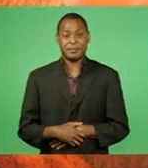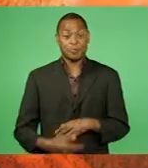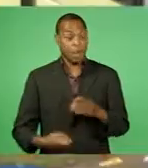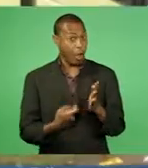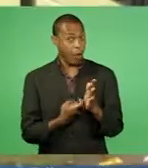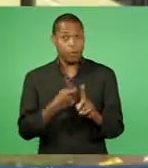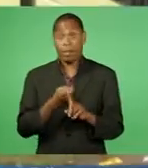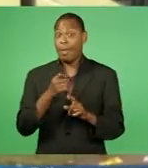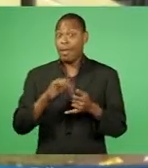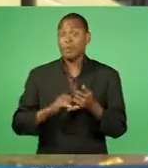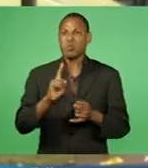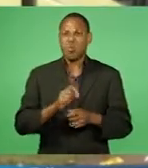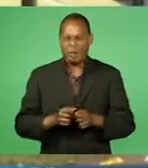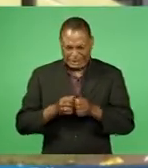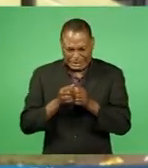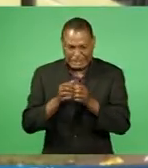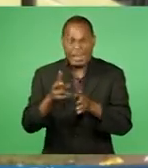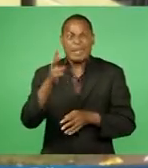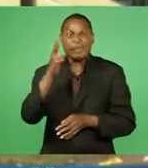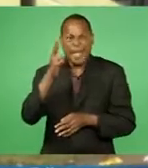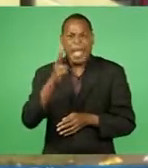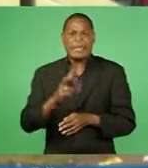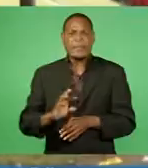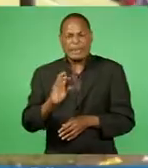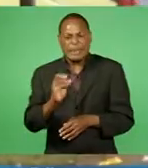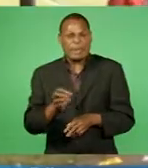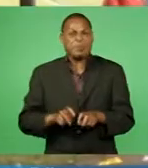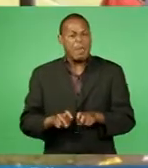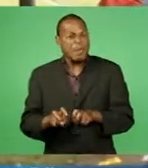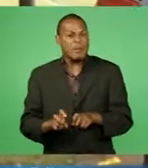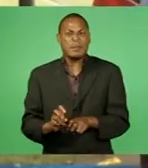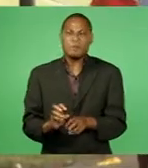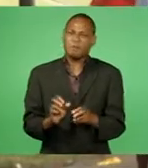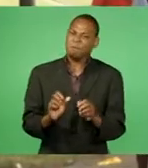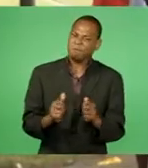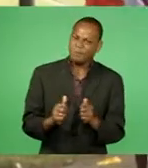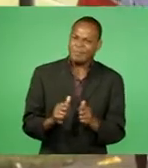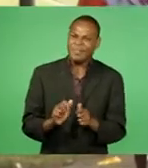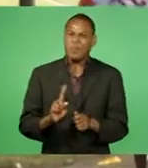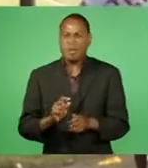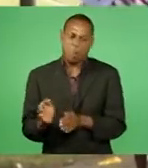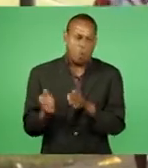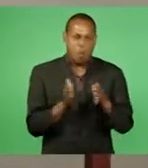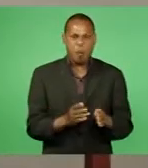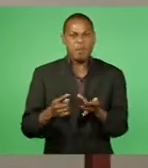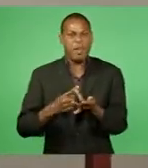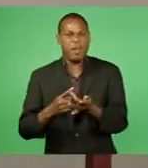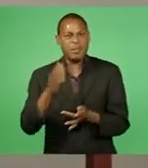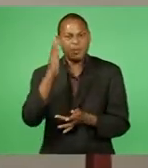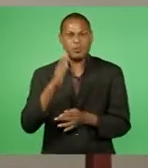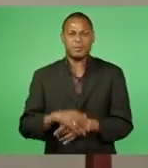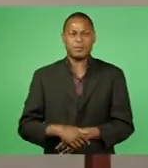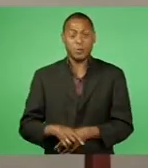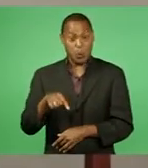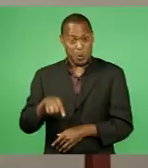RKS is starting from scratch because some athletes have finished their final year and others have moved to other schools. This year has been